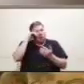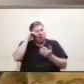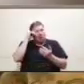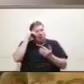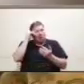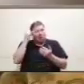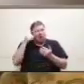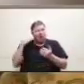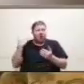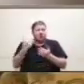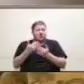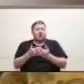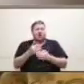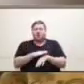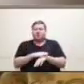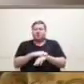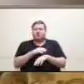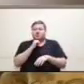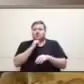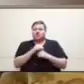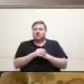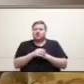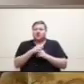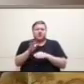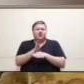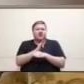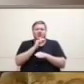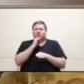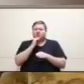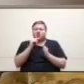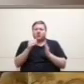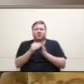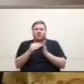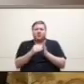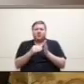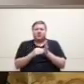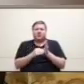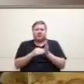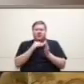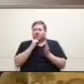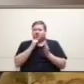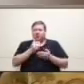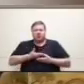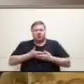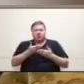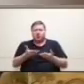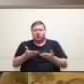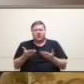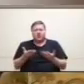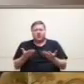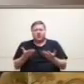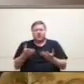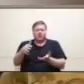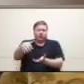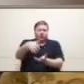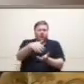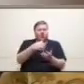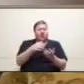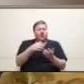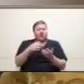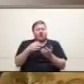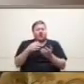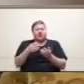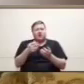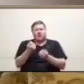role that cannot be implemented and doesn't serve you any purpose to collect revenue because